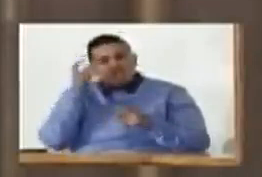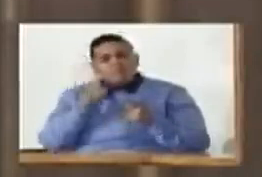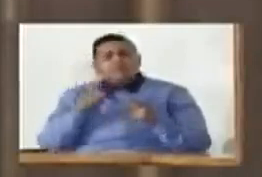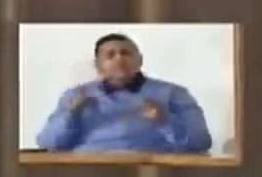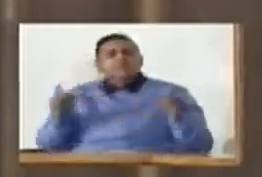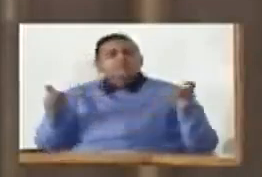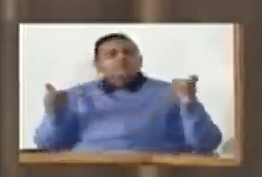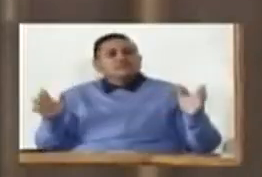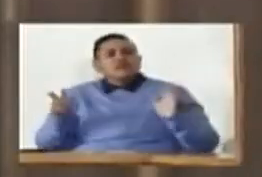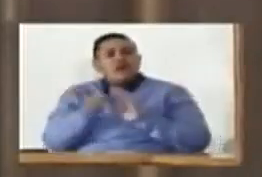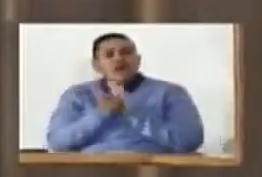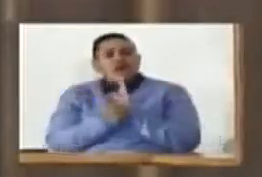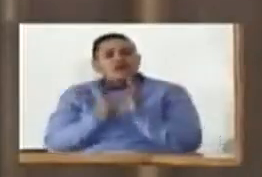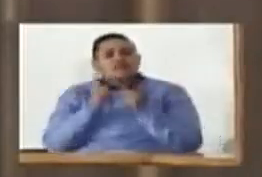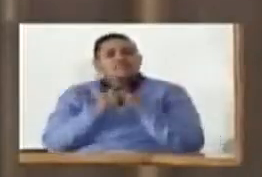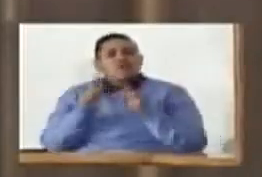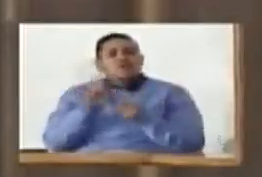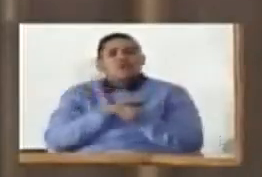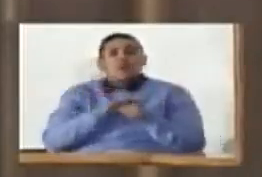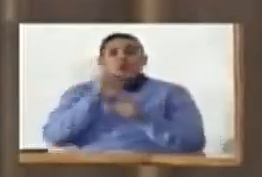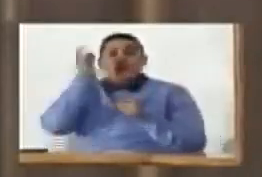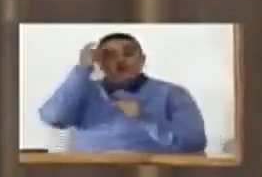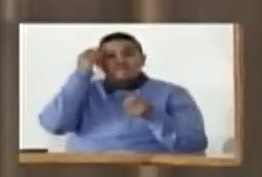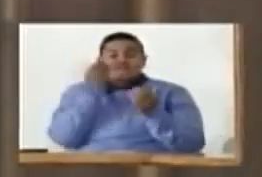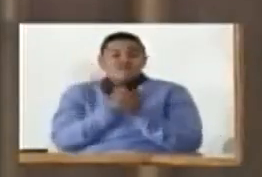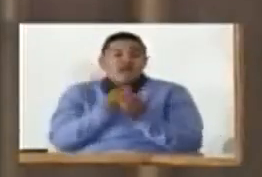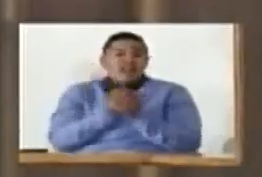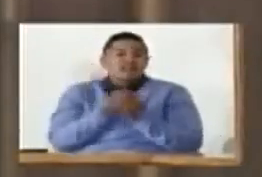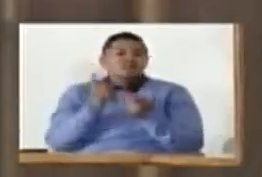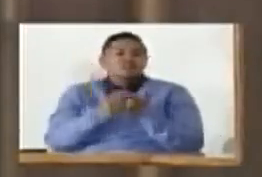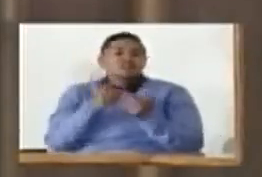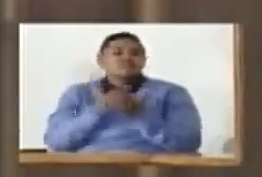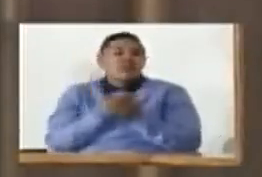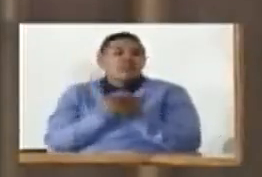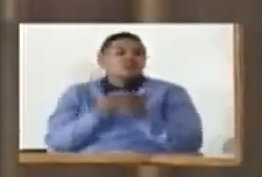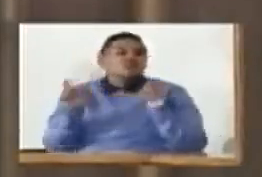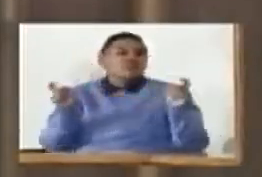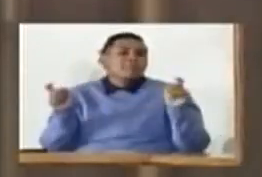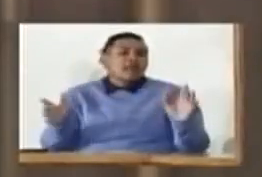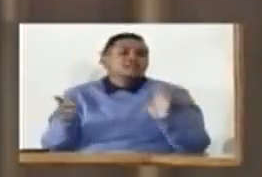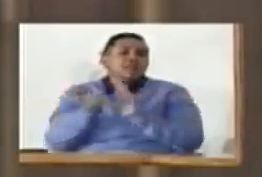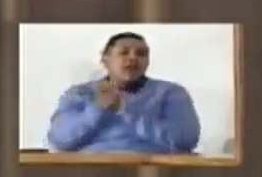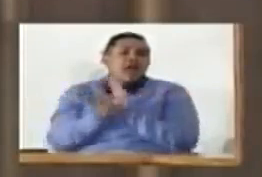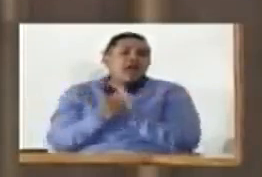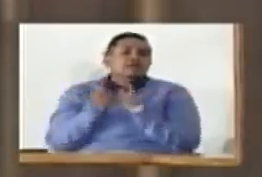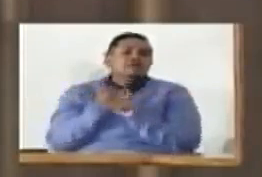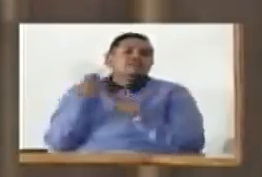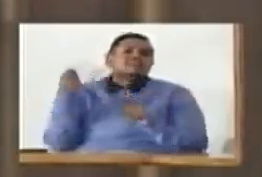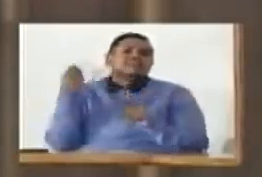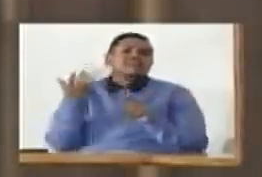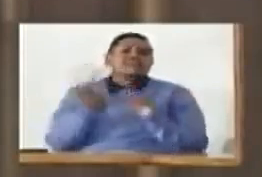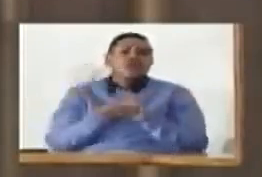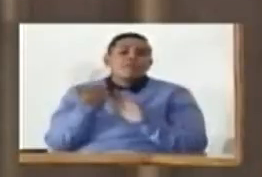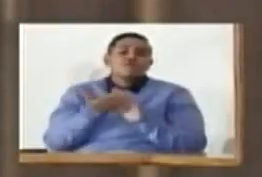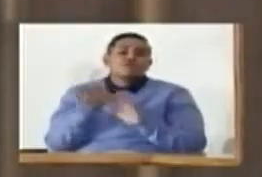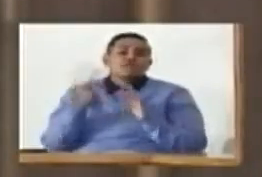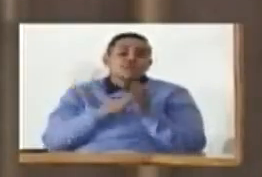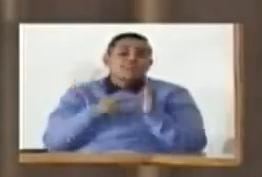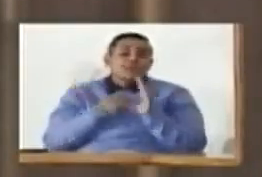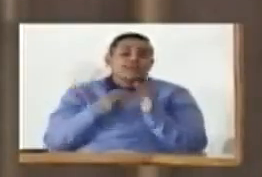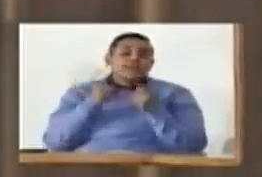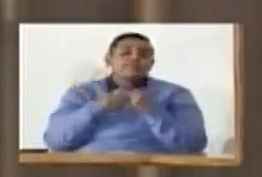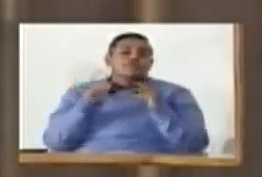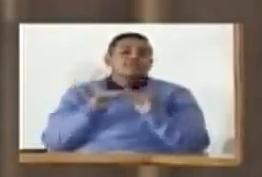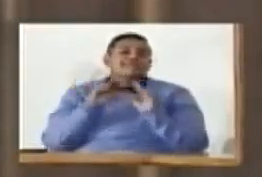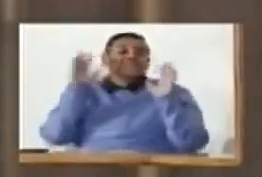Governance Act and the Local Government Financing and Financial Management Act to give operational meaning and